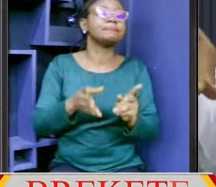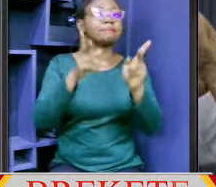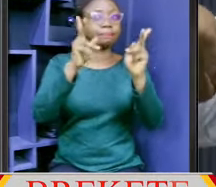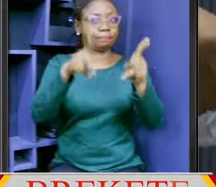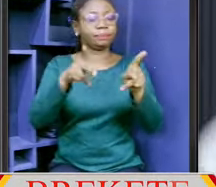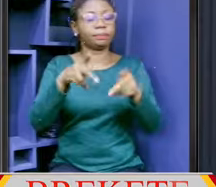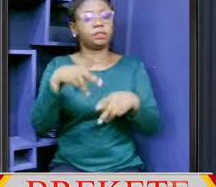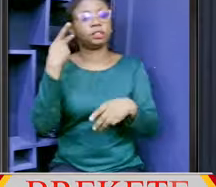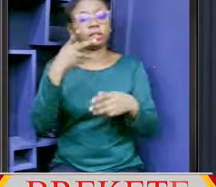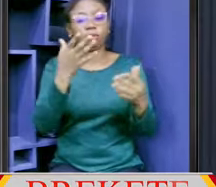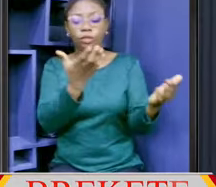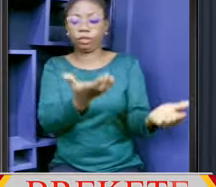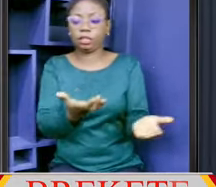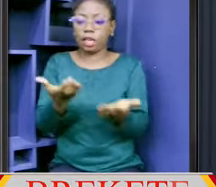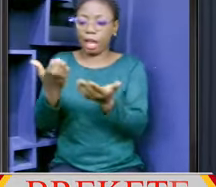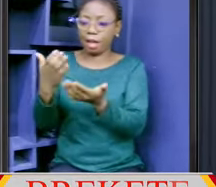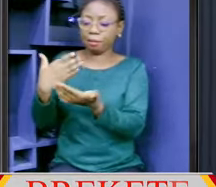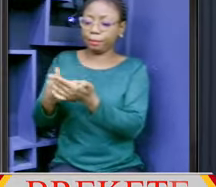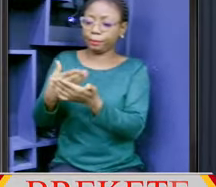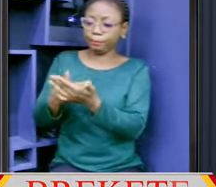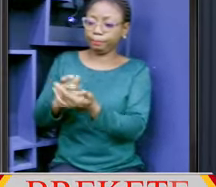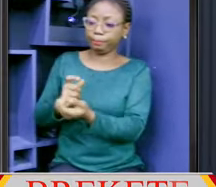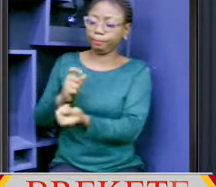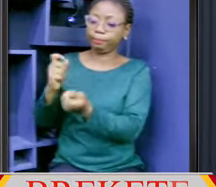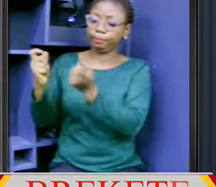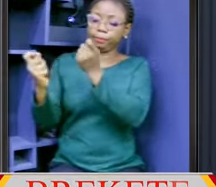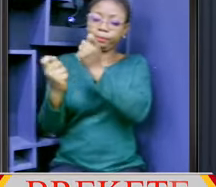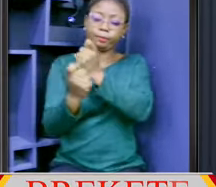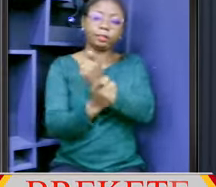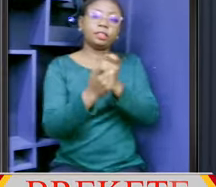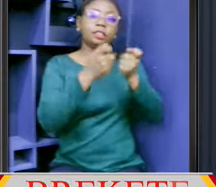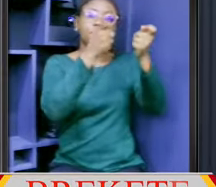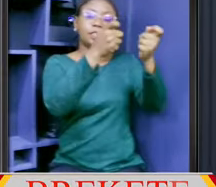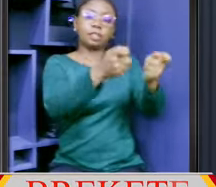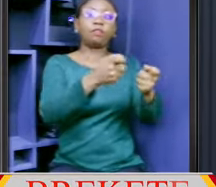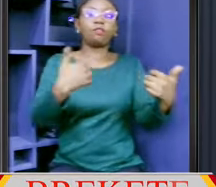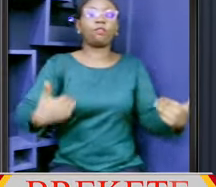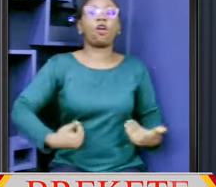he carry money, he divert money, he give young officers along Sokoto Road, they